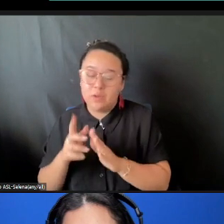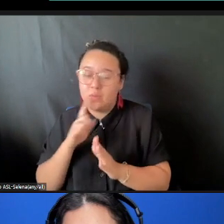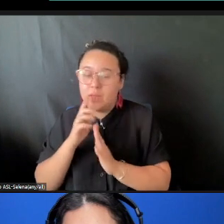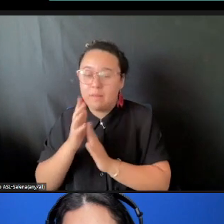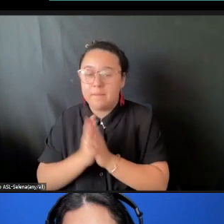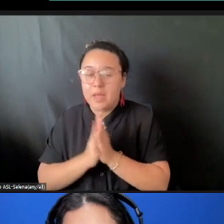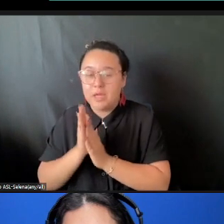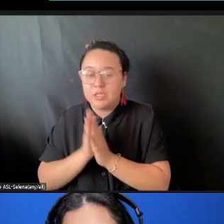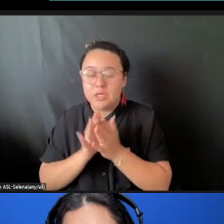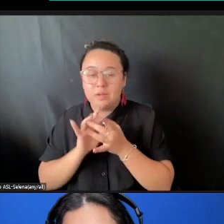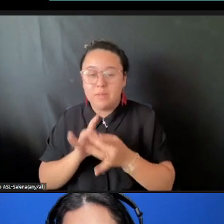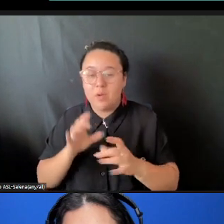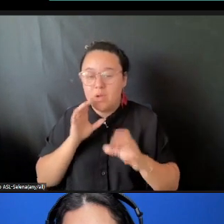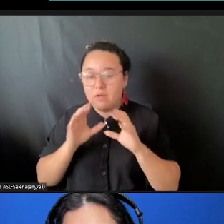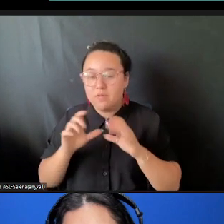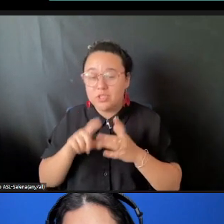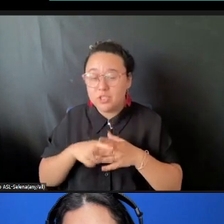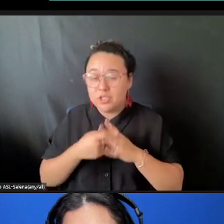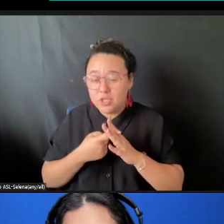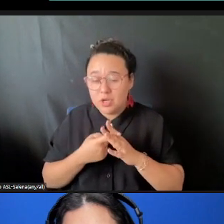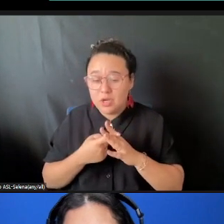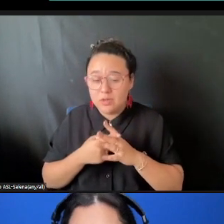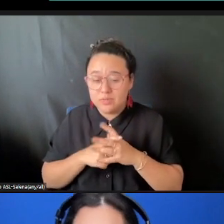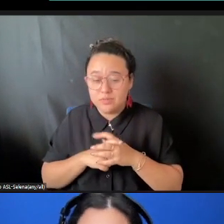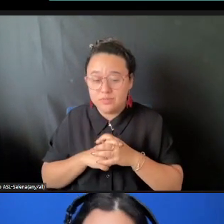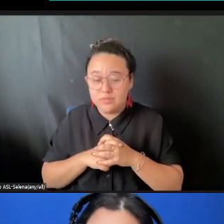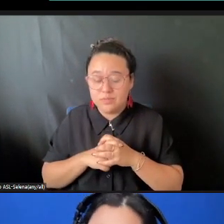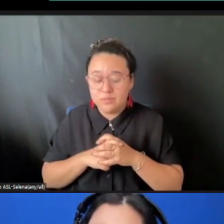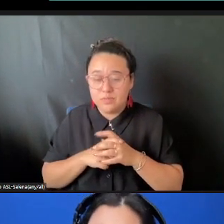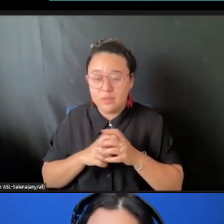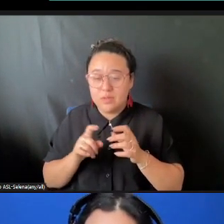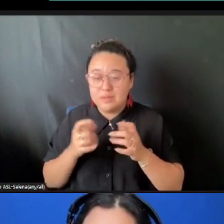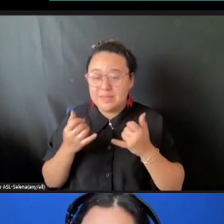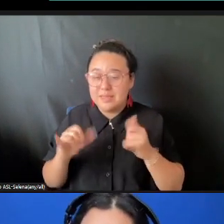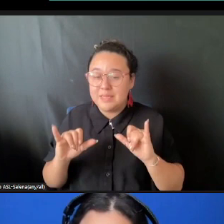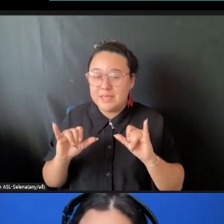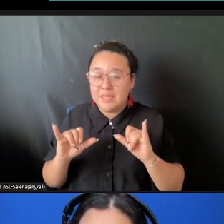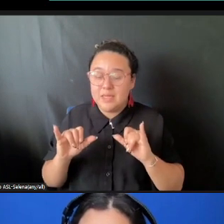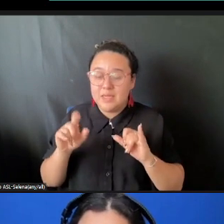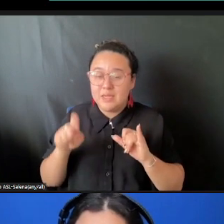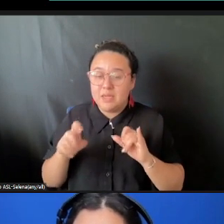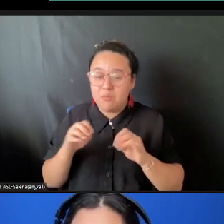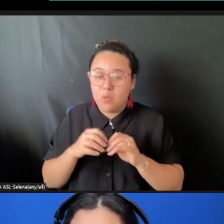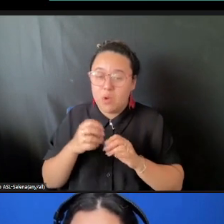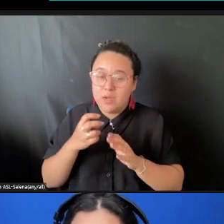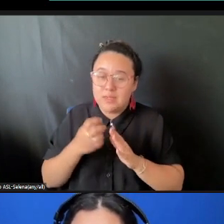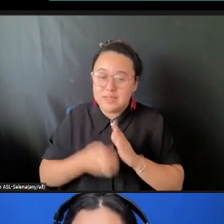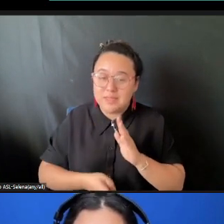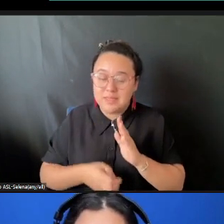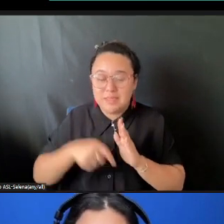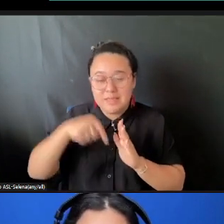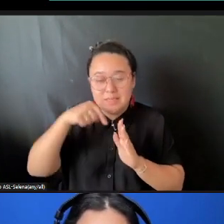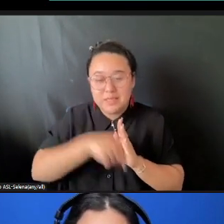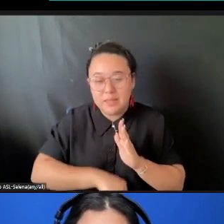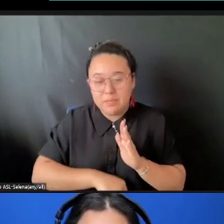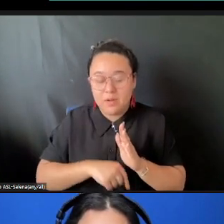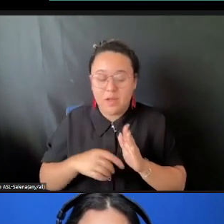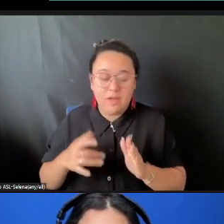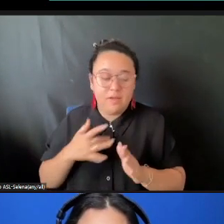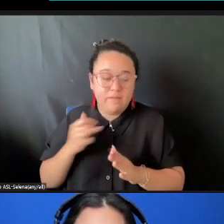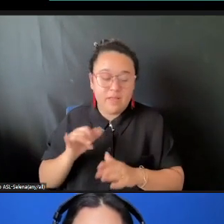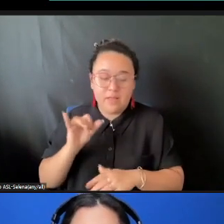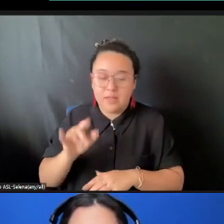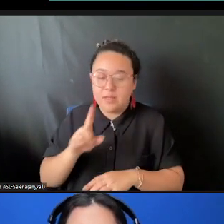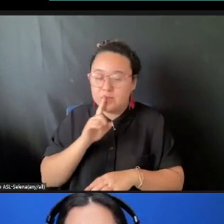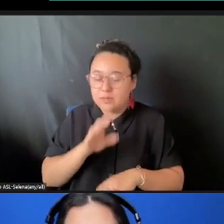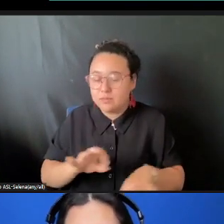the conversations that have started that still need to get, you know, deeper. So I feel like that's really